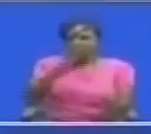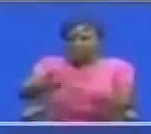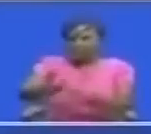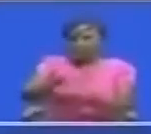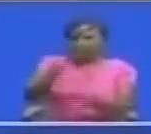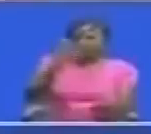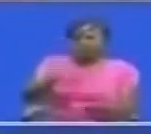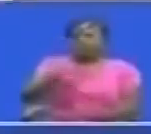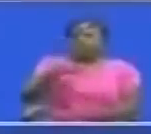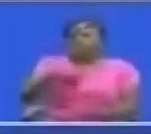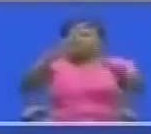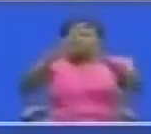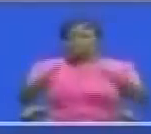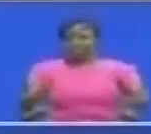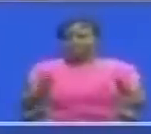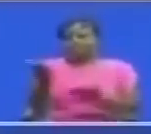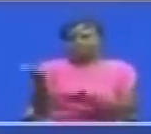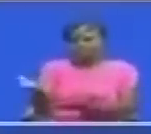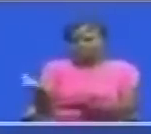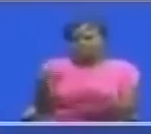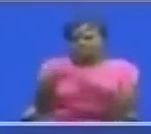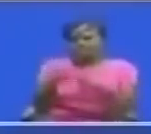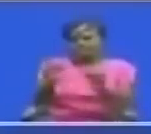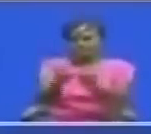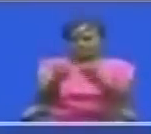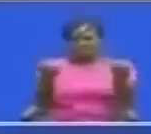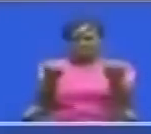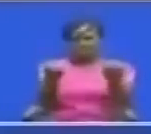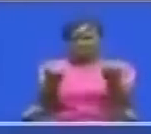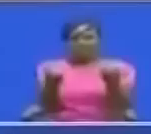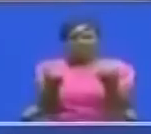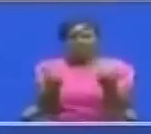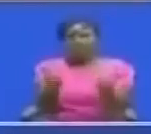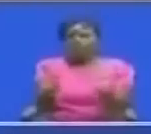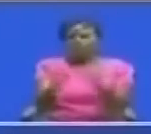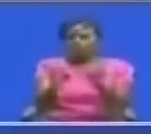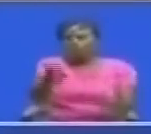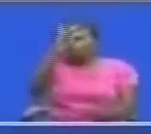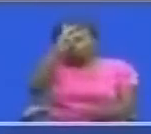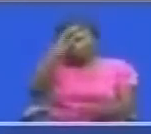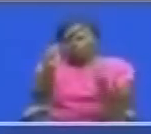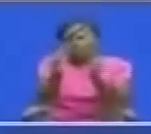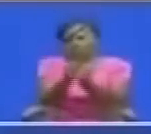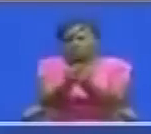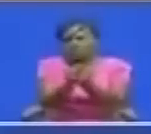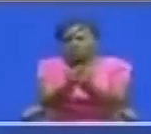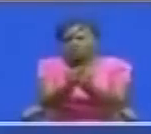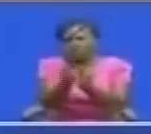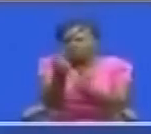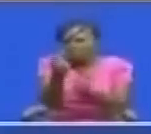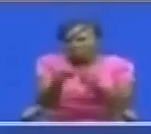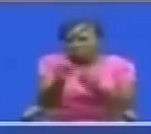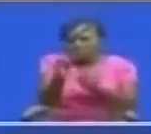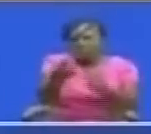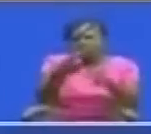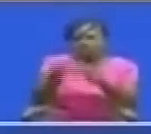we decided to visit the house in question. But for safety purposes, we were accompanied by officers from Kilelesha Police Station, which is just a walking distance